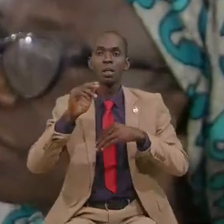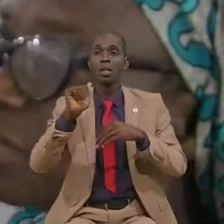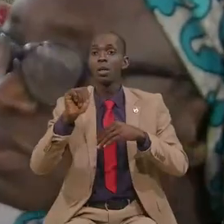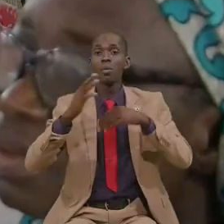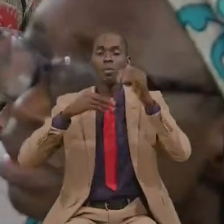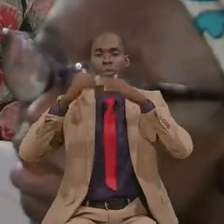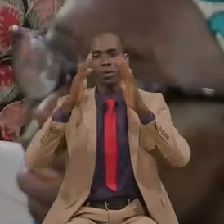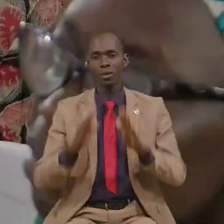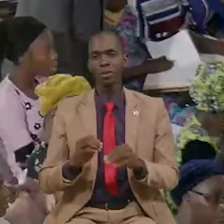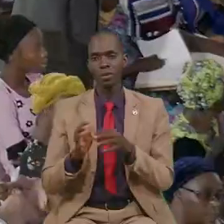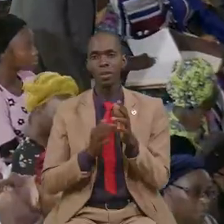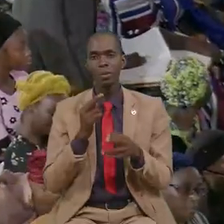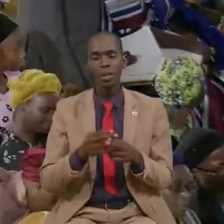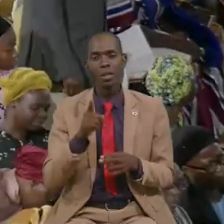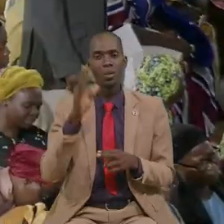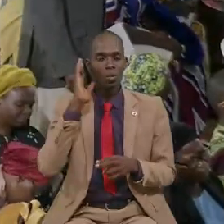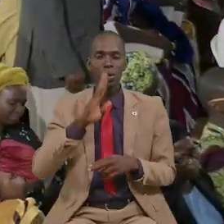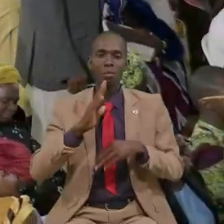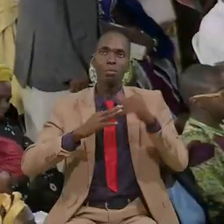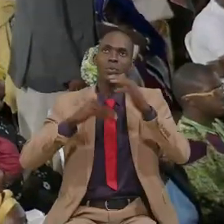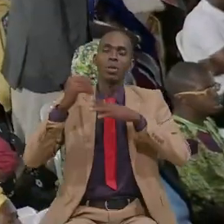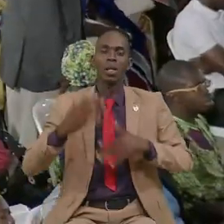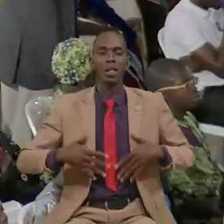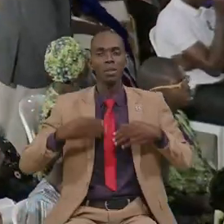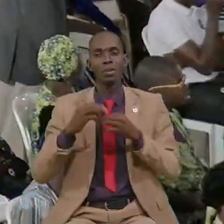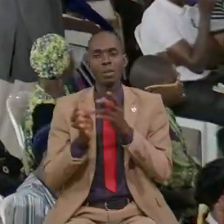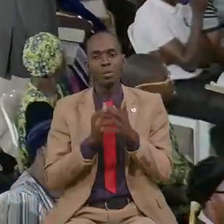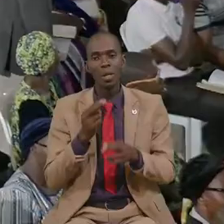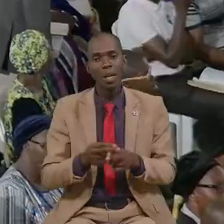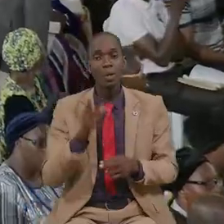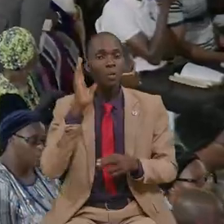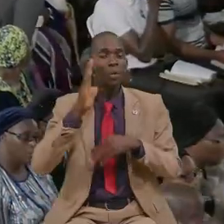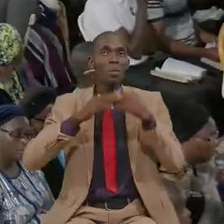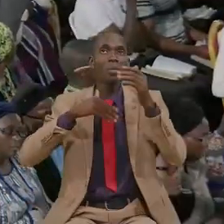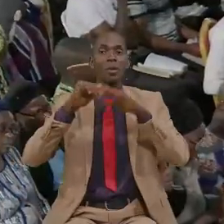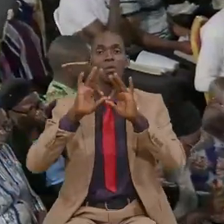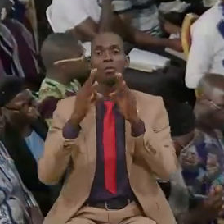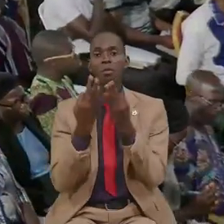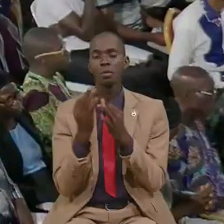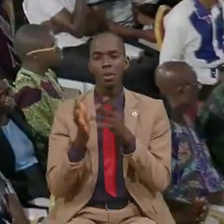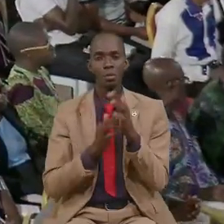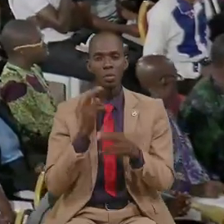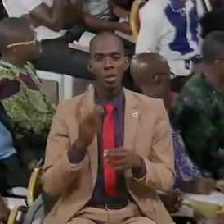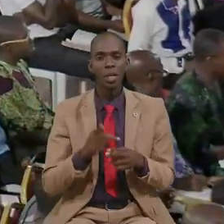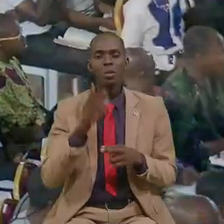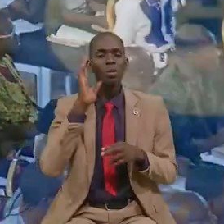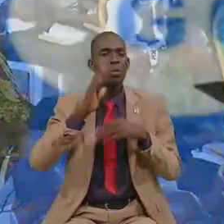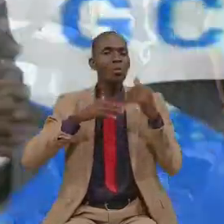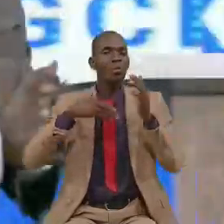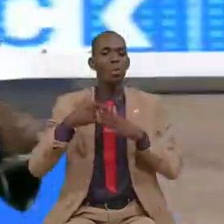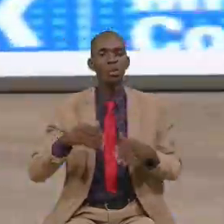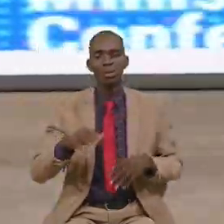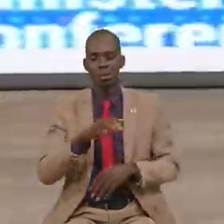build lives. You'll build families. You will build church, local church. You